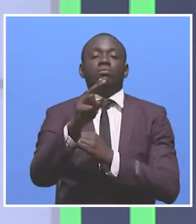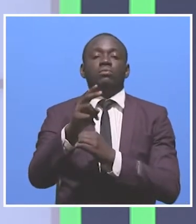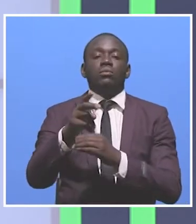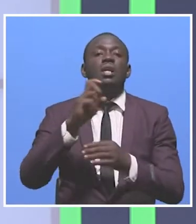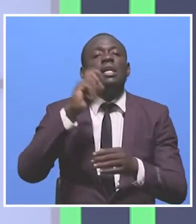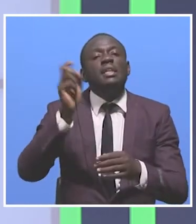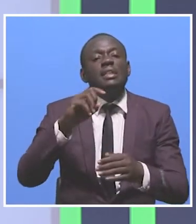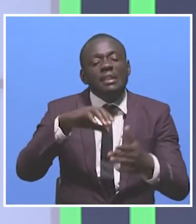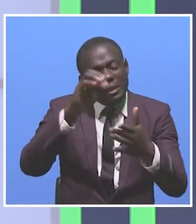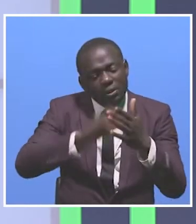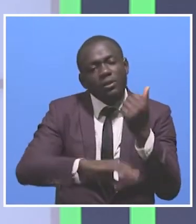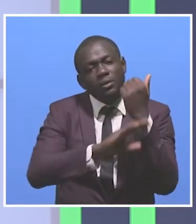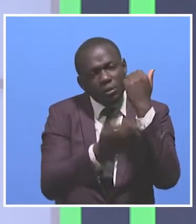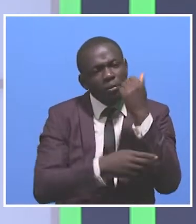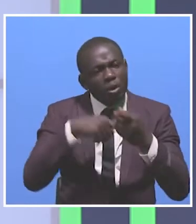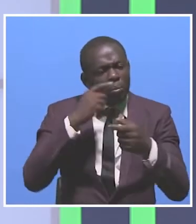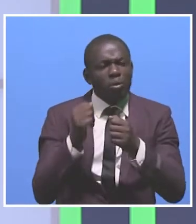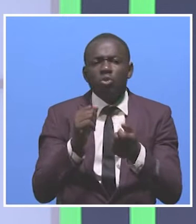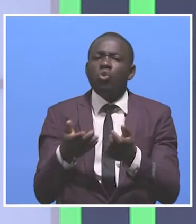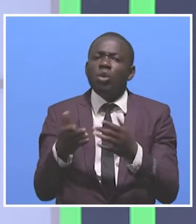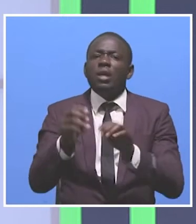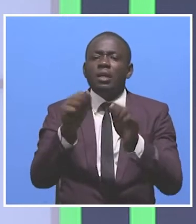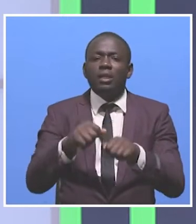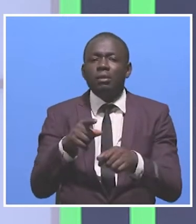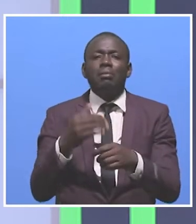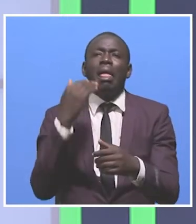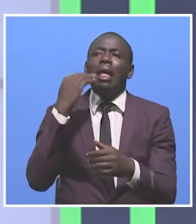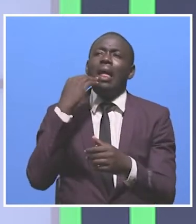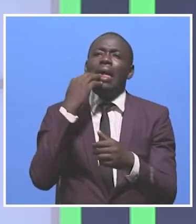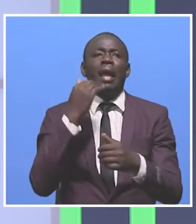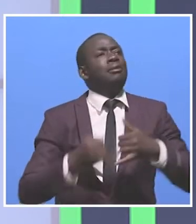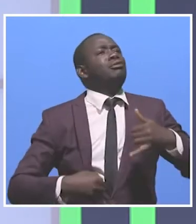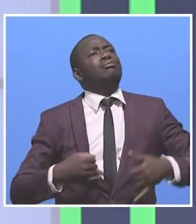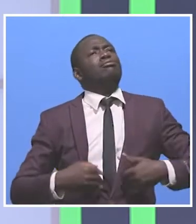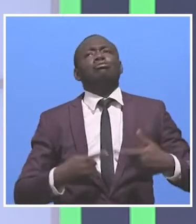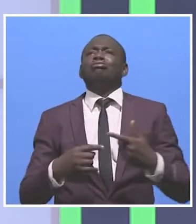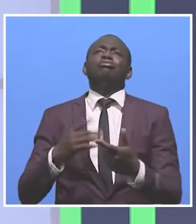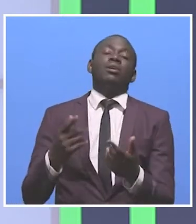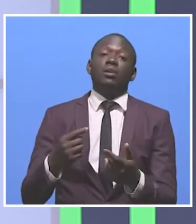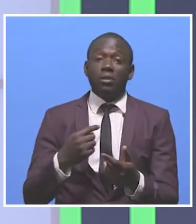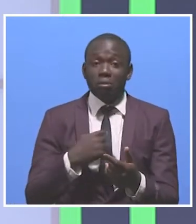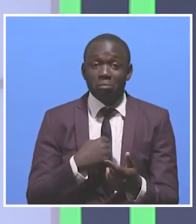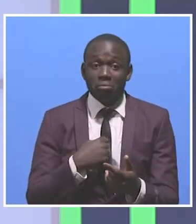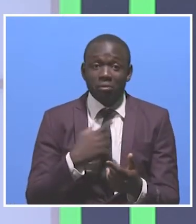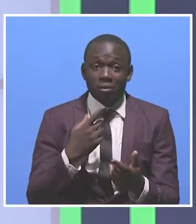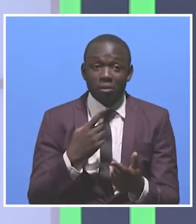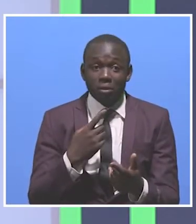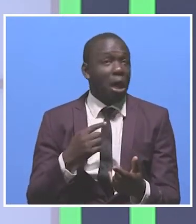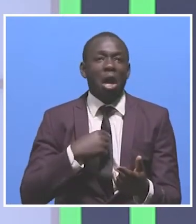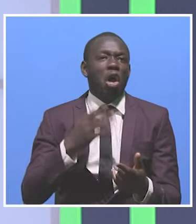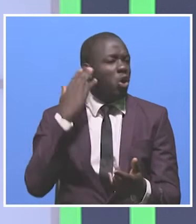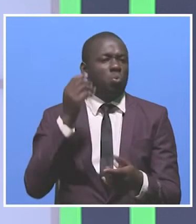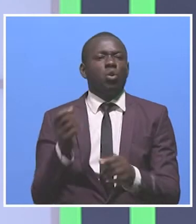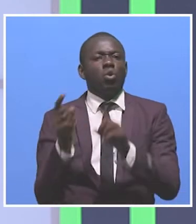because if we don't, she will die. He is even laughing with his friends. No, I'll simply go, to the shrine.